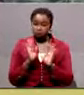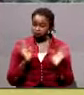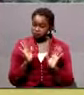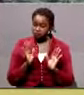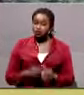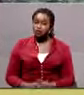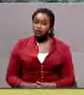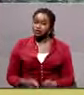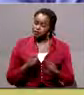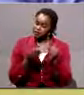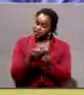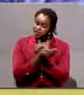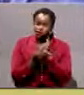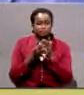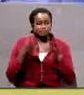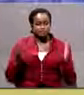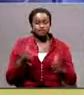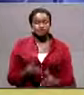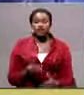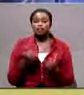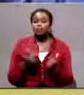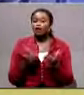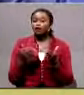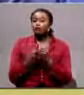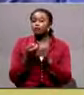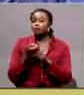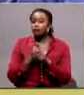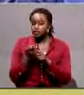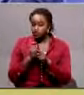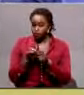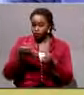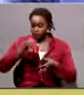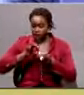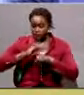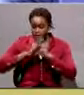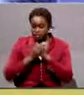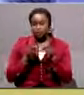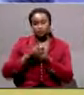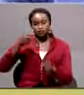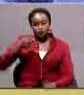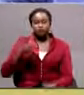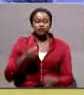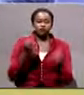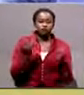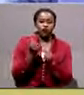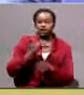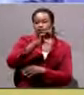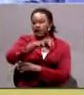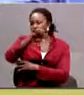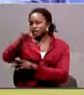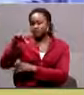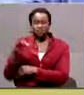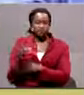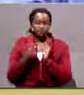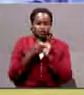going to be high yielding. These genetically modified potatoes have now qualified for multi-locational trials in potato growing regions